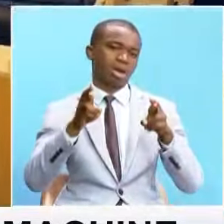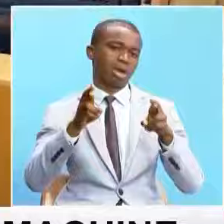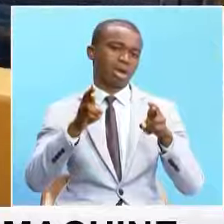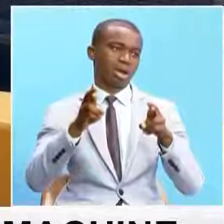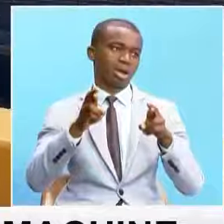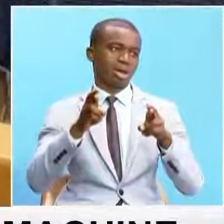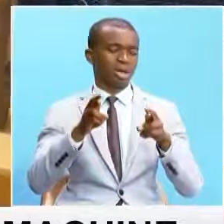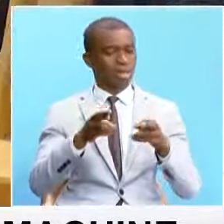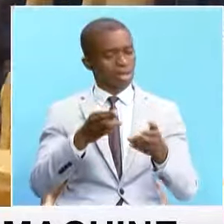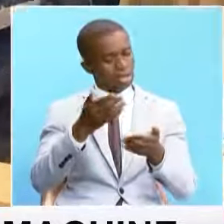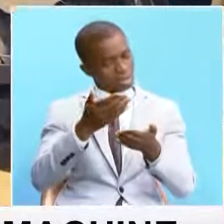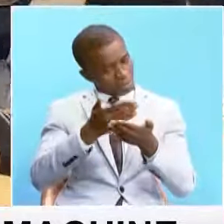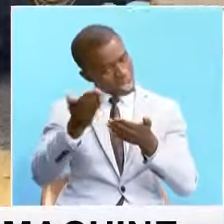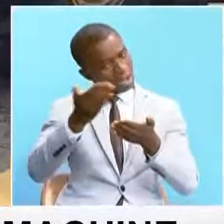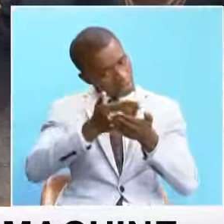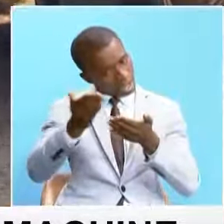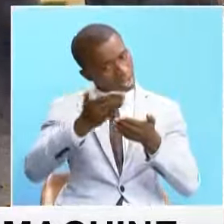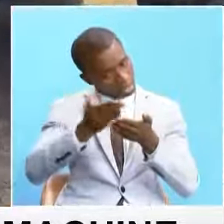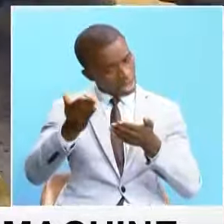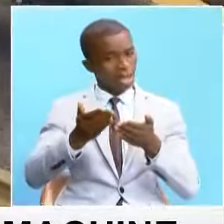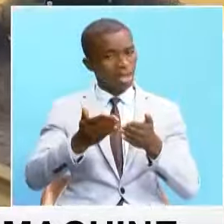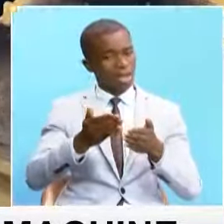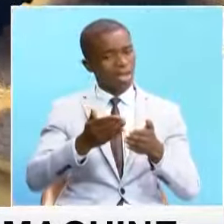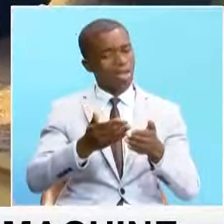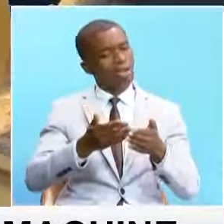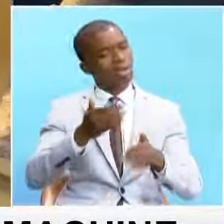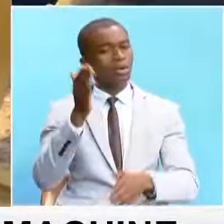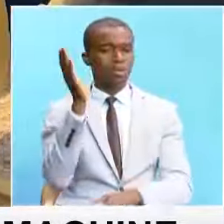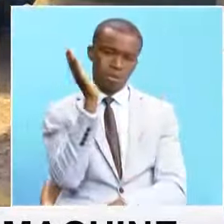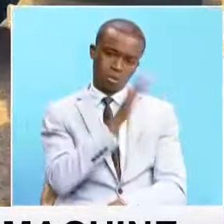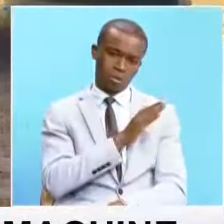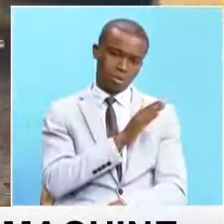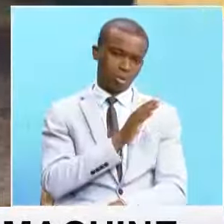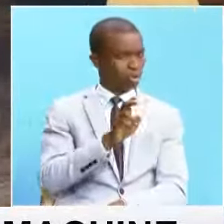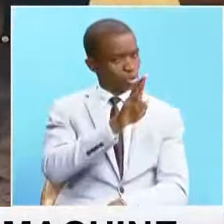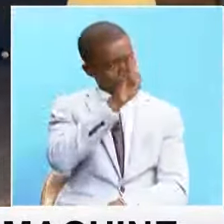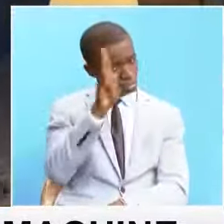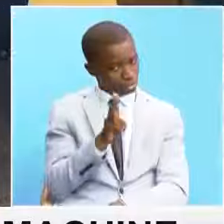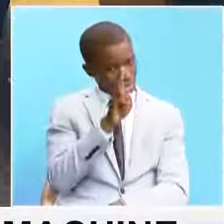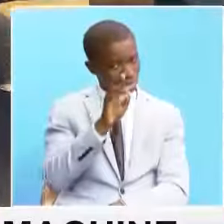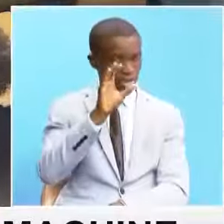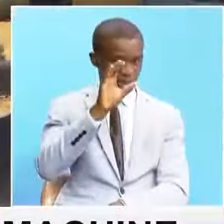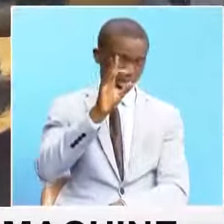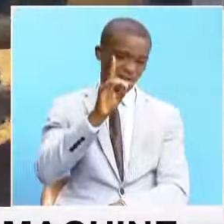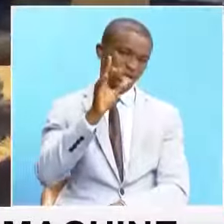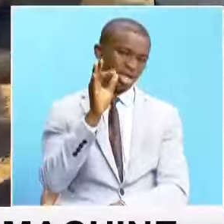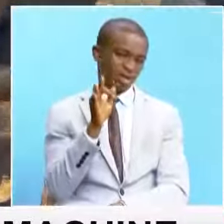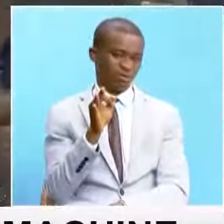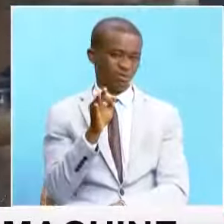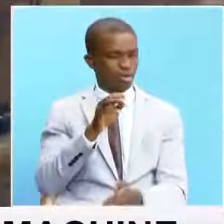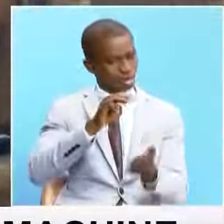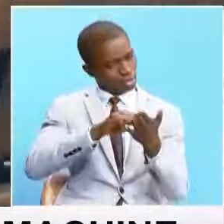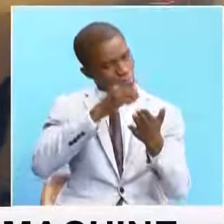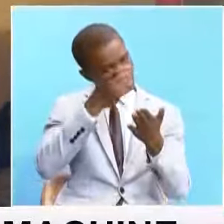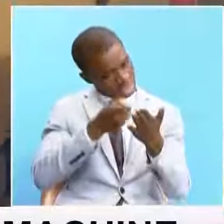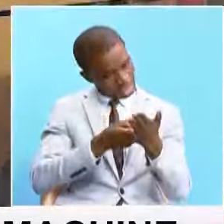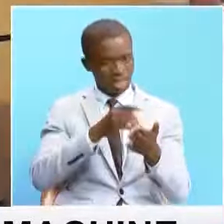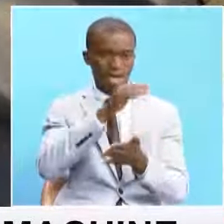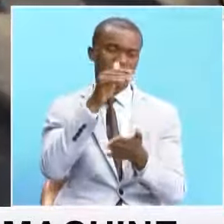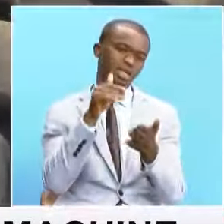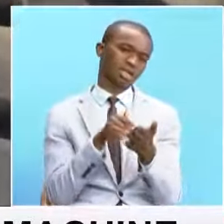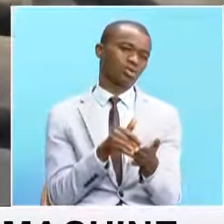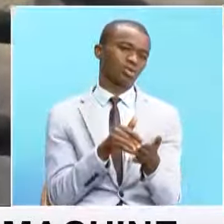been completed courtesy of the 2024 Constituency Development Fund CDF allocation to Mansa Central and Bahati